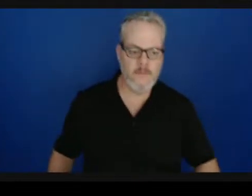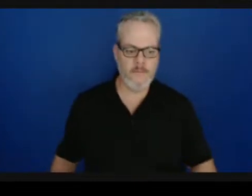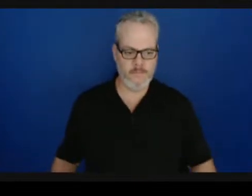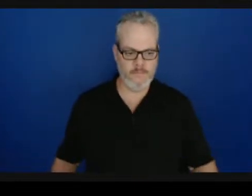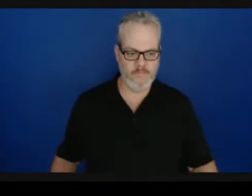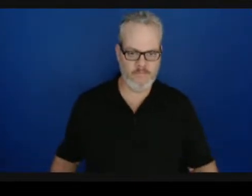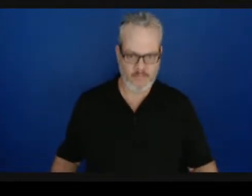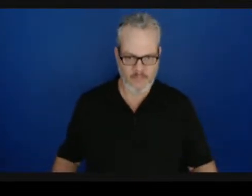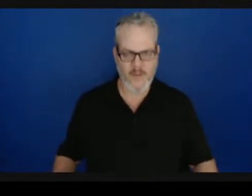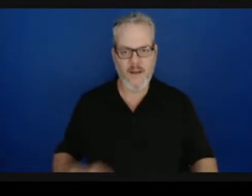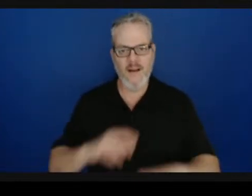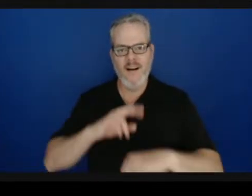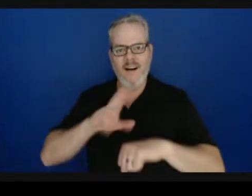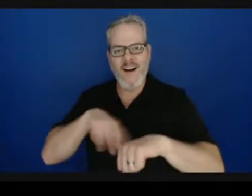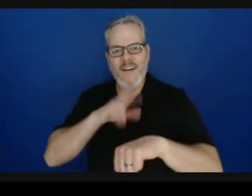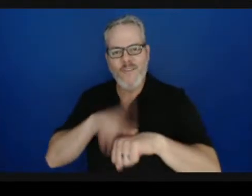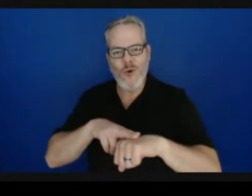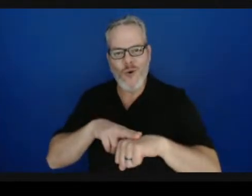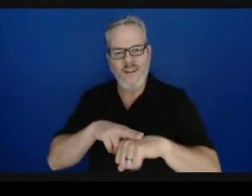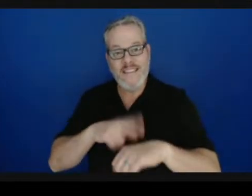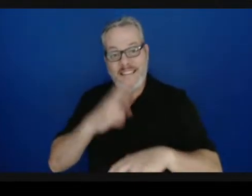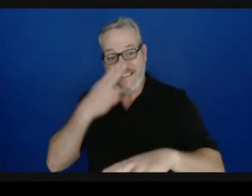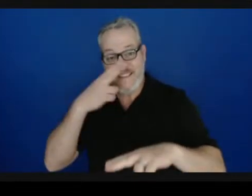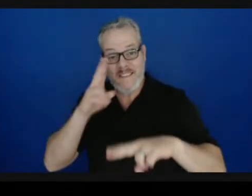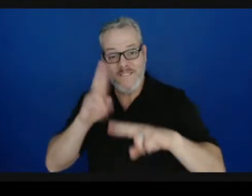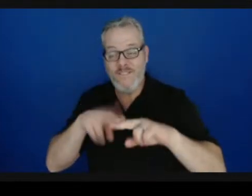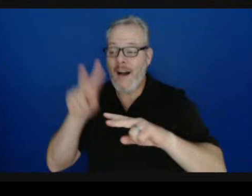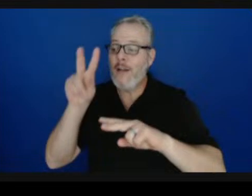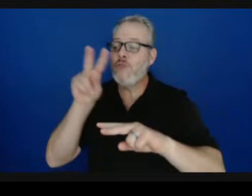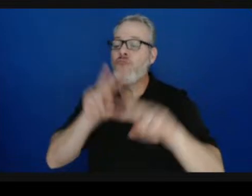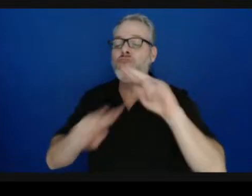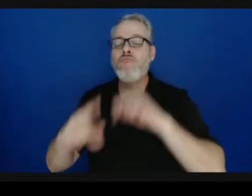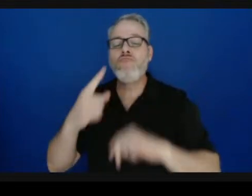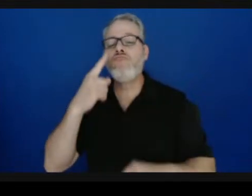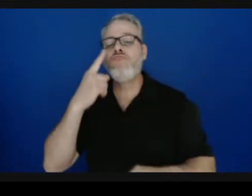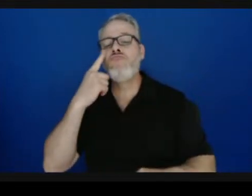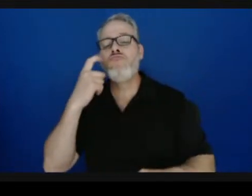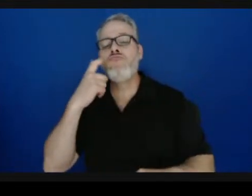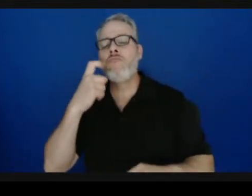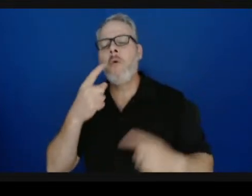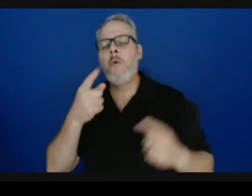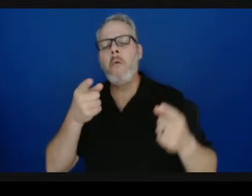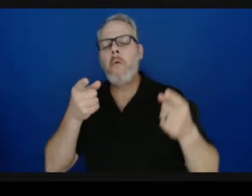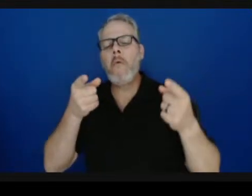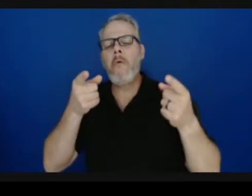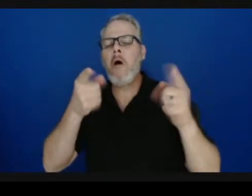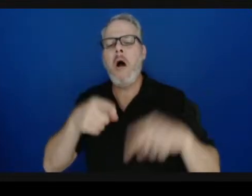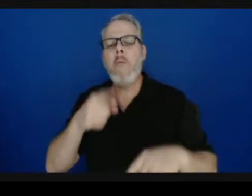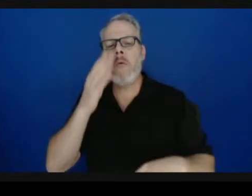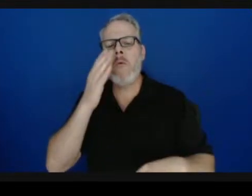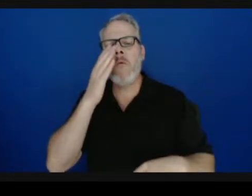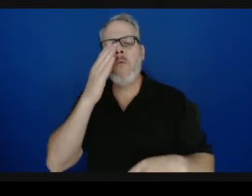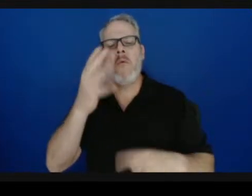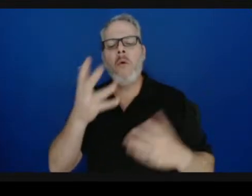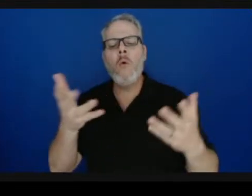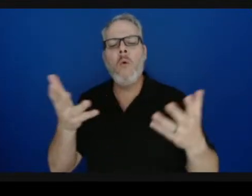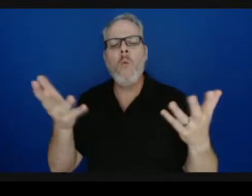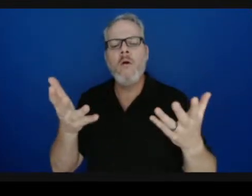So of course it's fun to guess and speculate what might happen if the eruption stays right here. What if it went to the ocean? Where might it